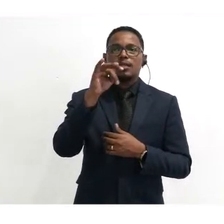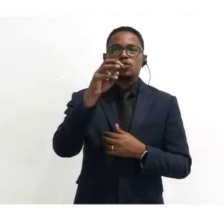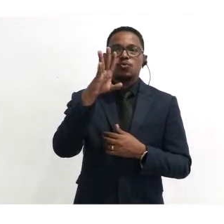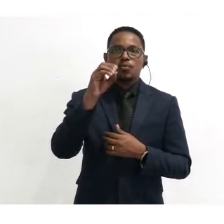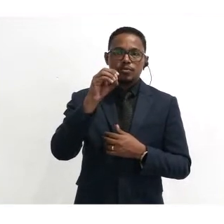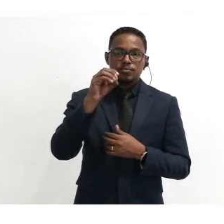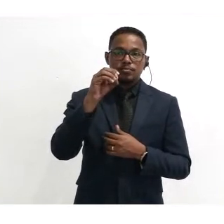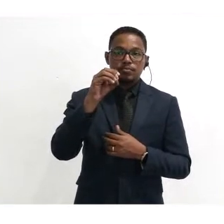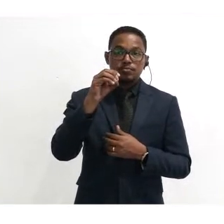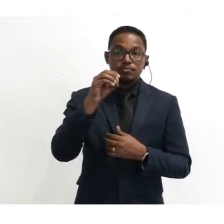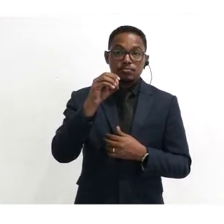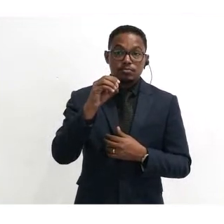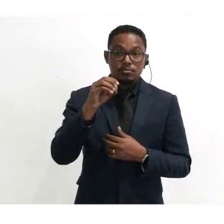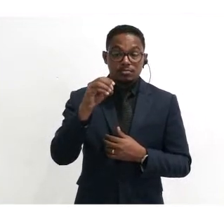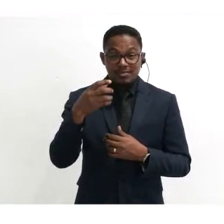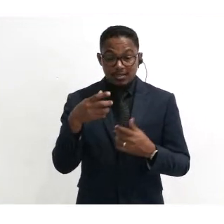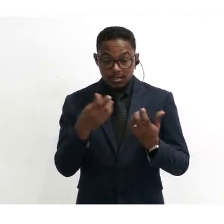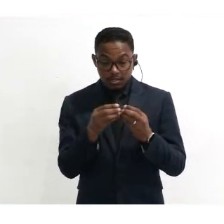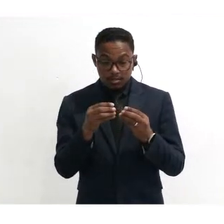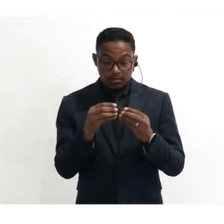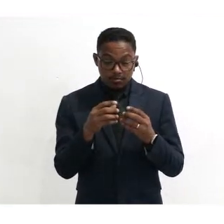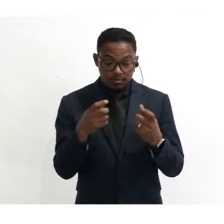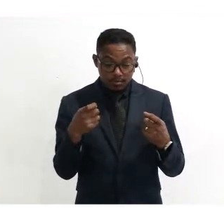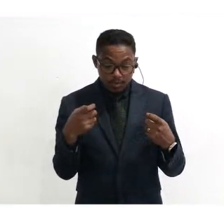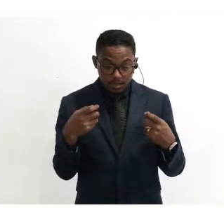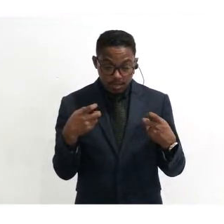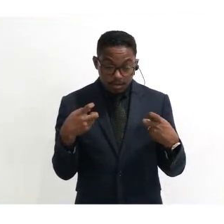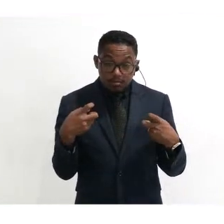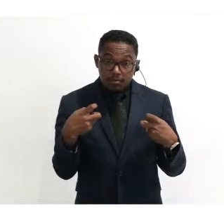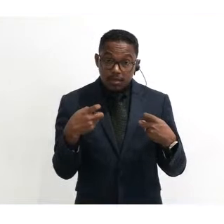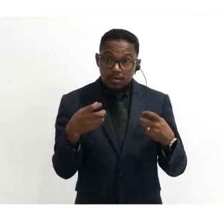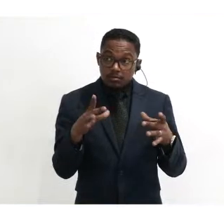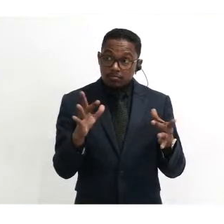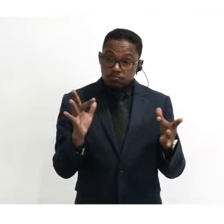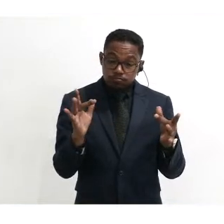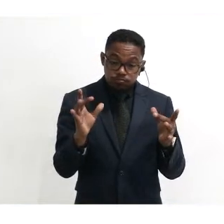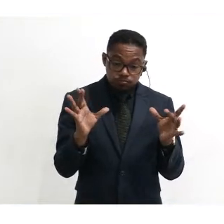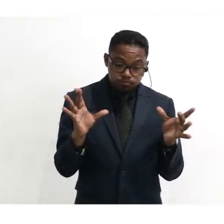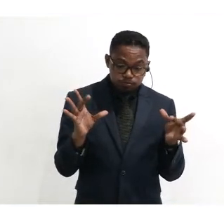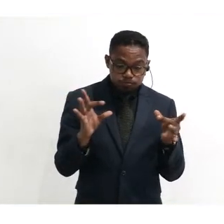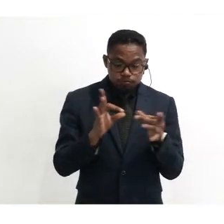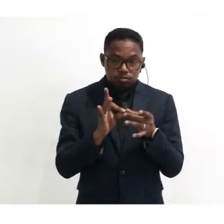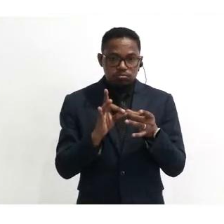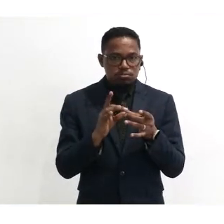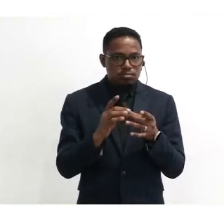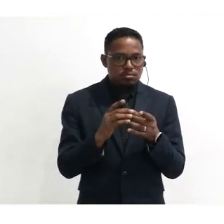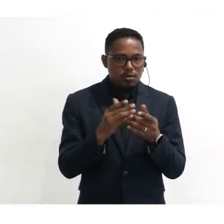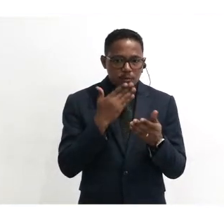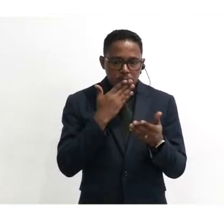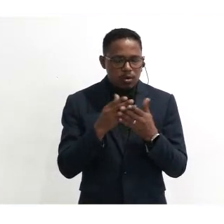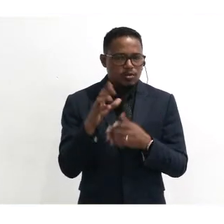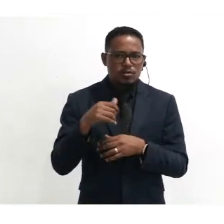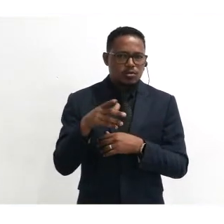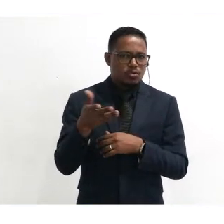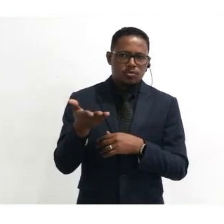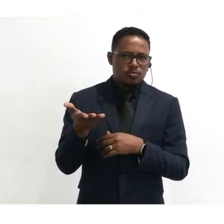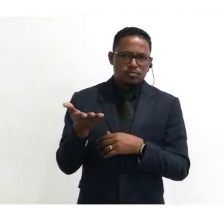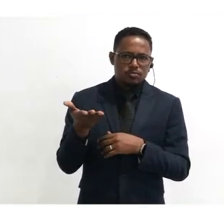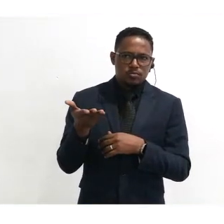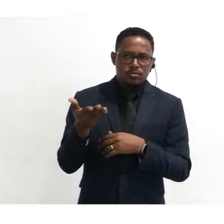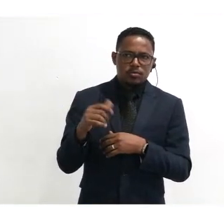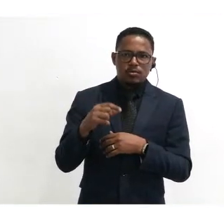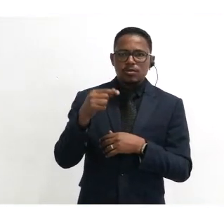good conductor. But we call it graphenite, but, like particles of